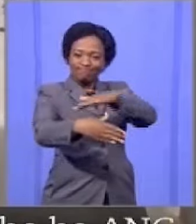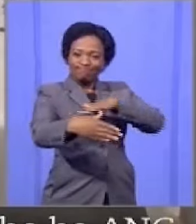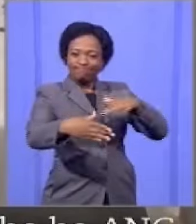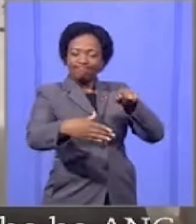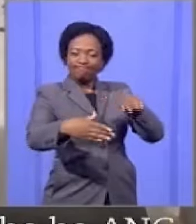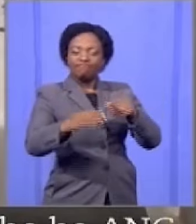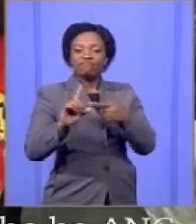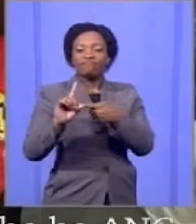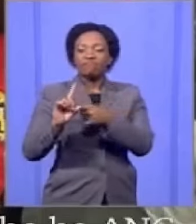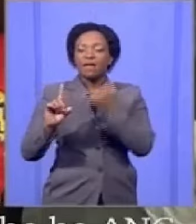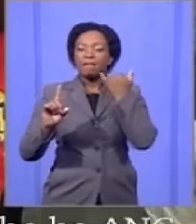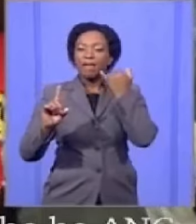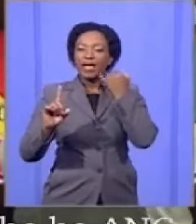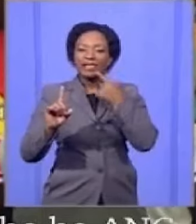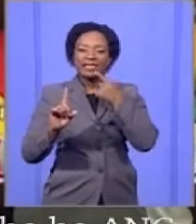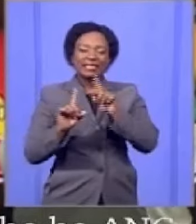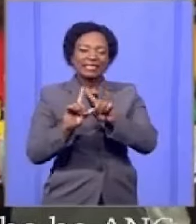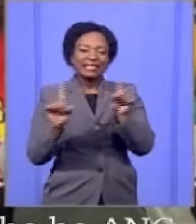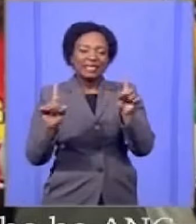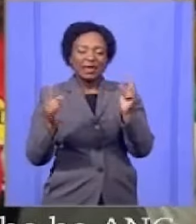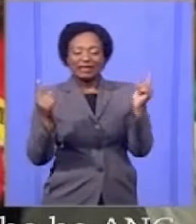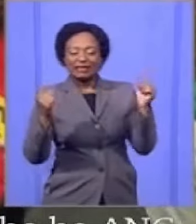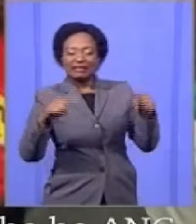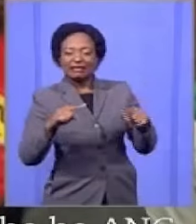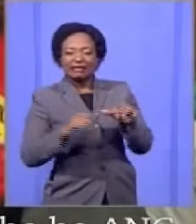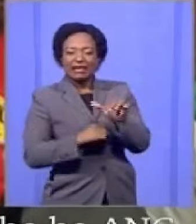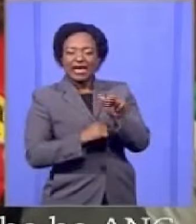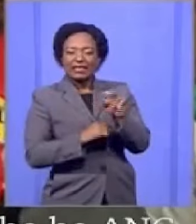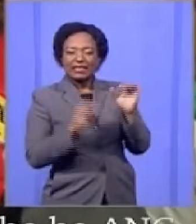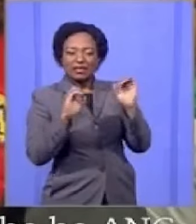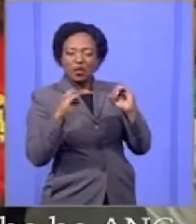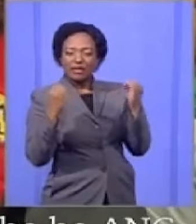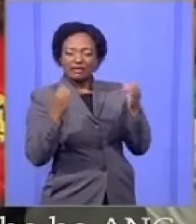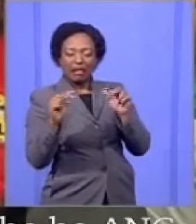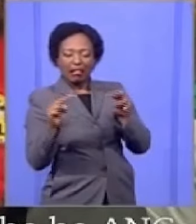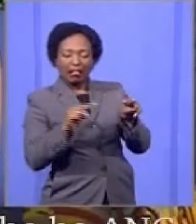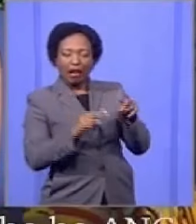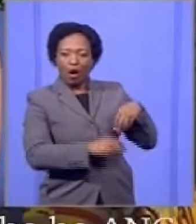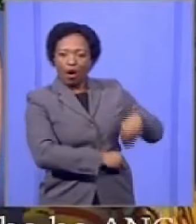gore ANC e bonwe jaaka lekoko le le tletseng bonwenwe. It's not good that,